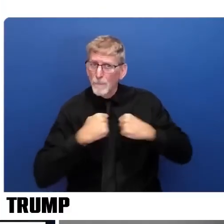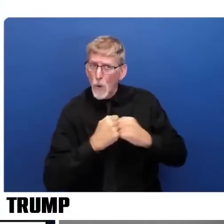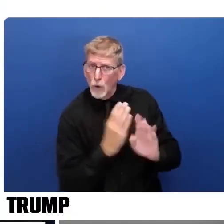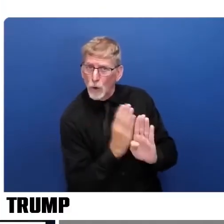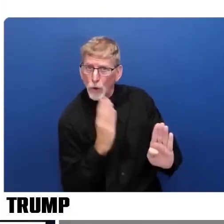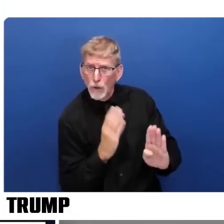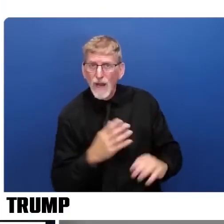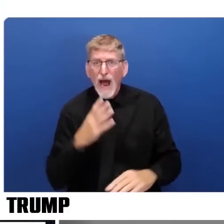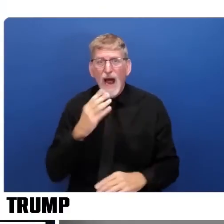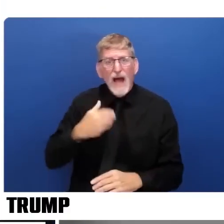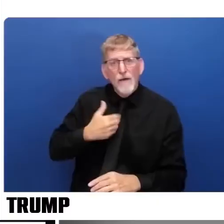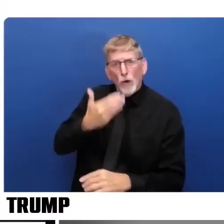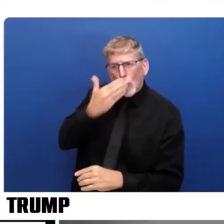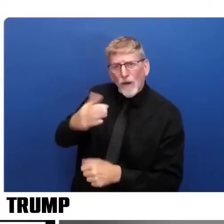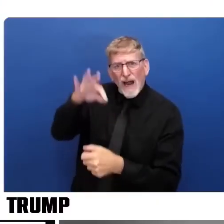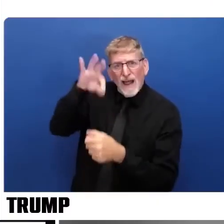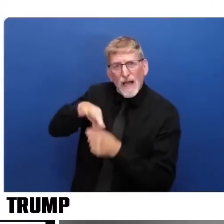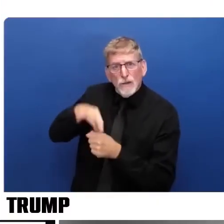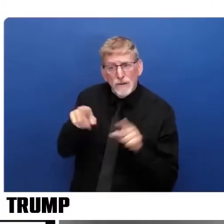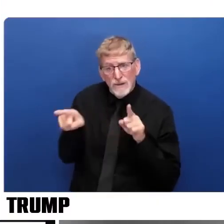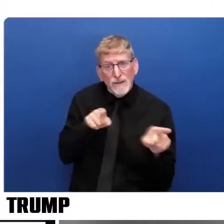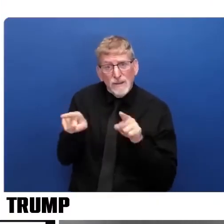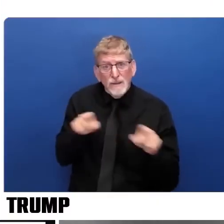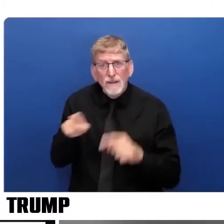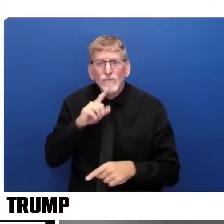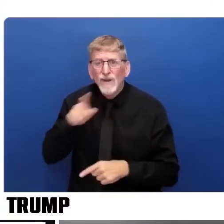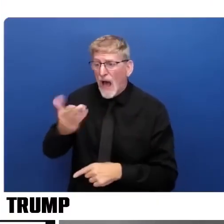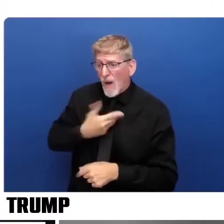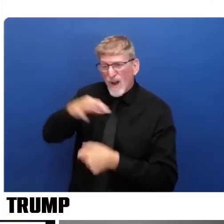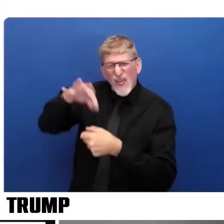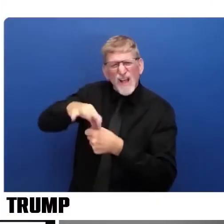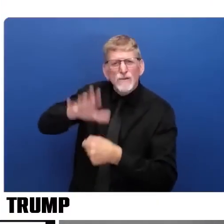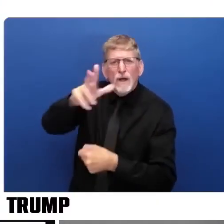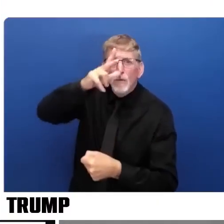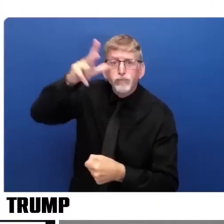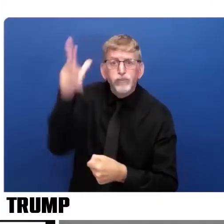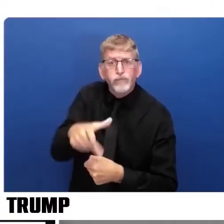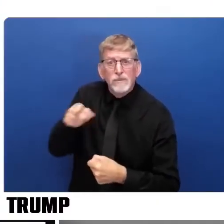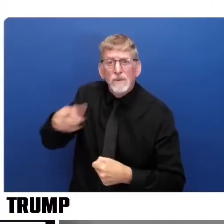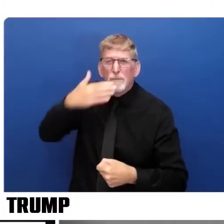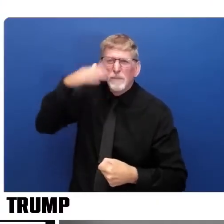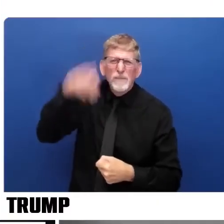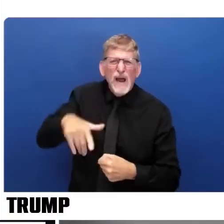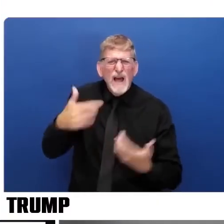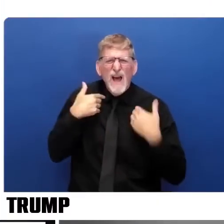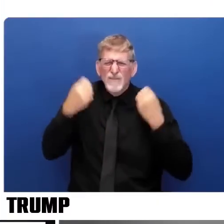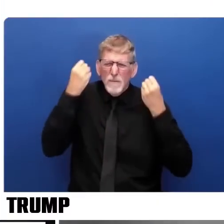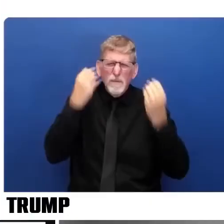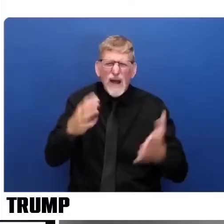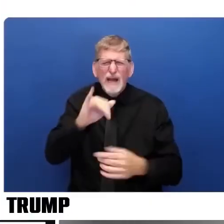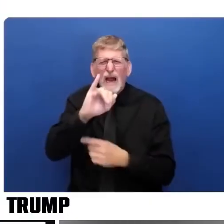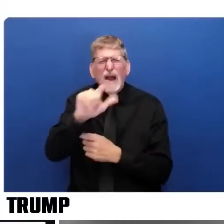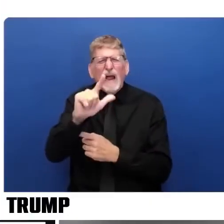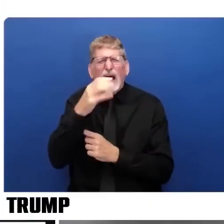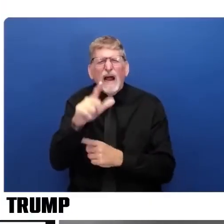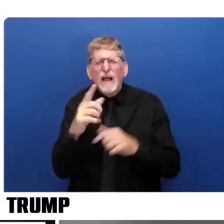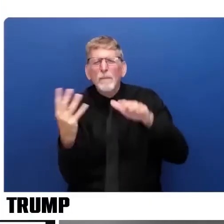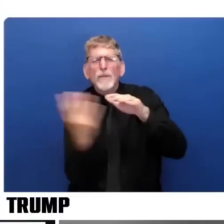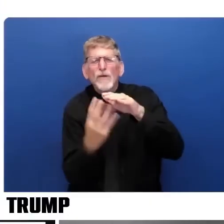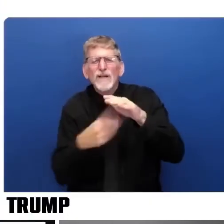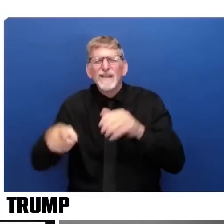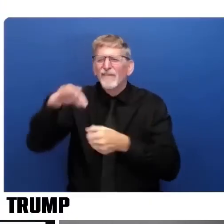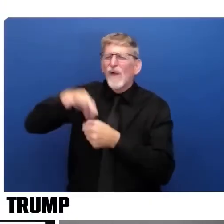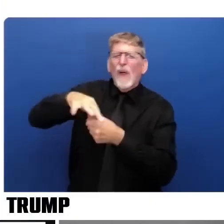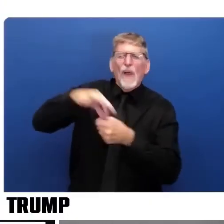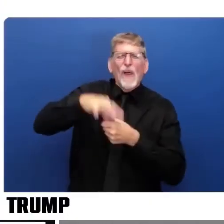Our elections are bad. And a lot of these illegal immigrants coming in, they're trying to get them to vote. They can't even speak English. They don't even